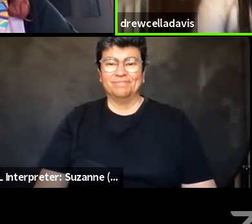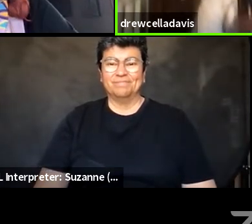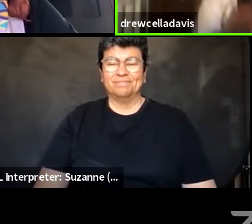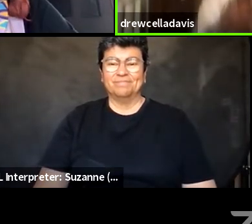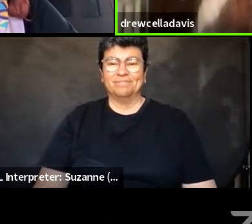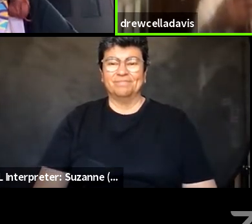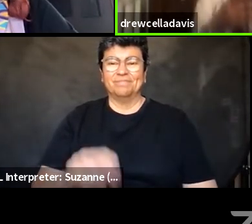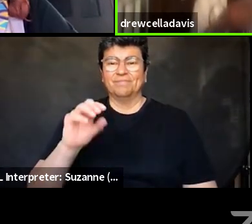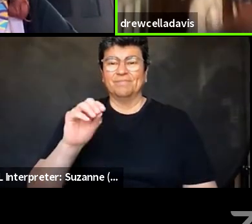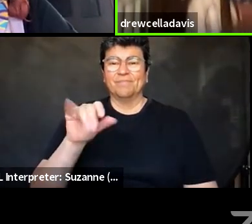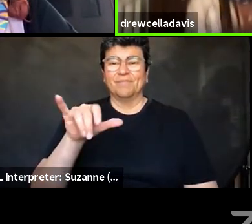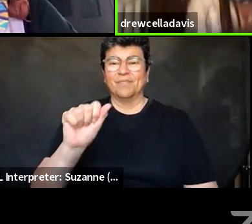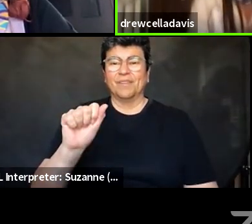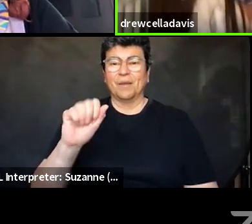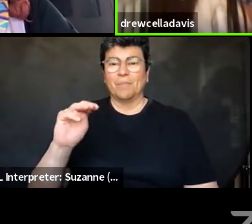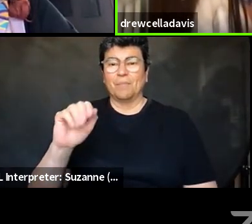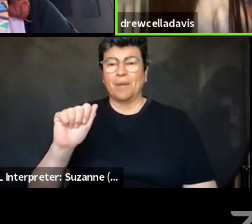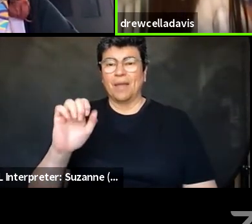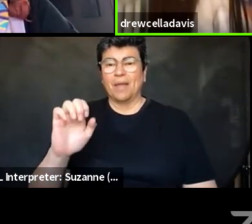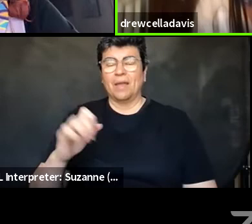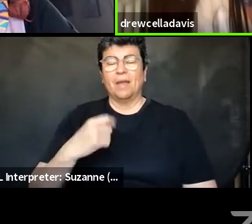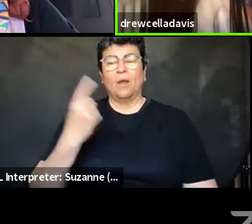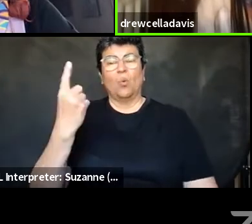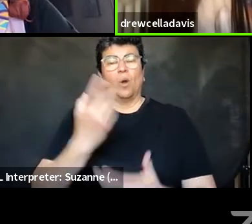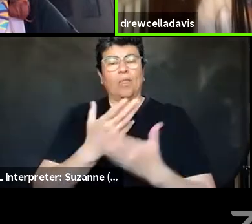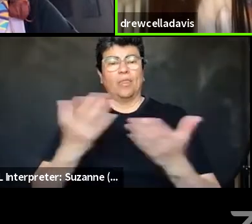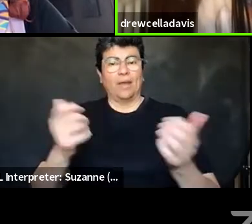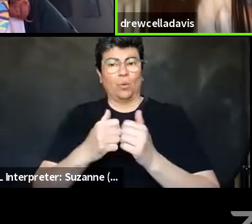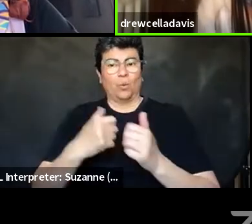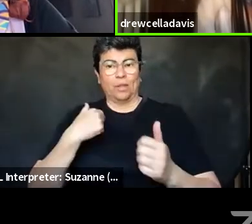I guess just one thing with me,